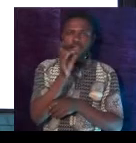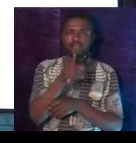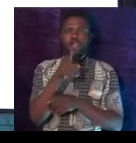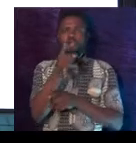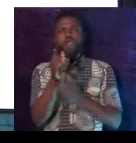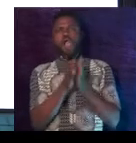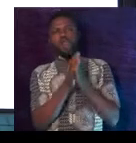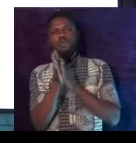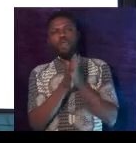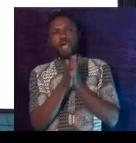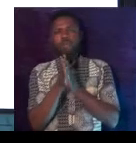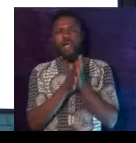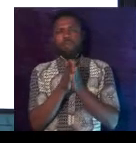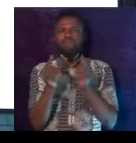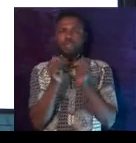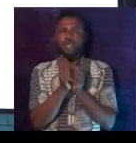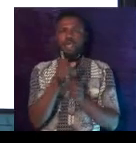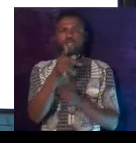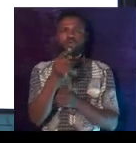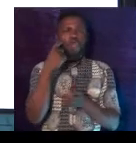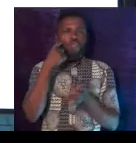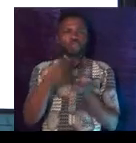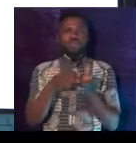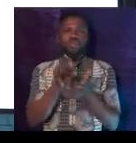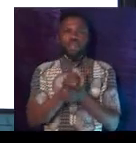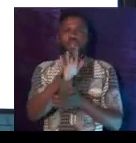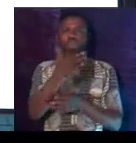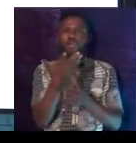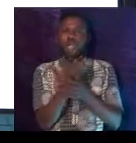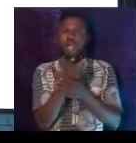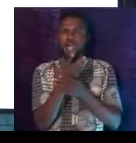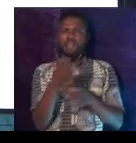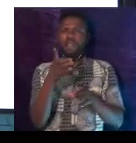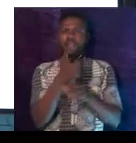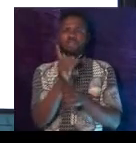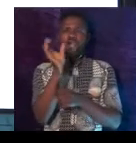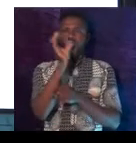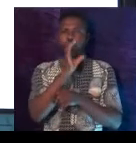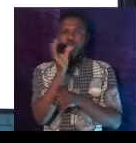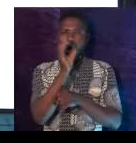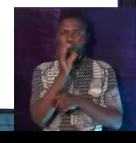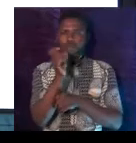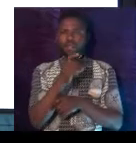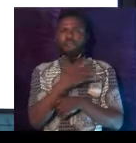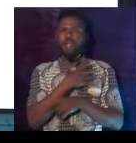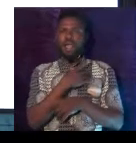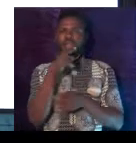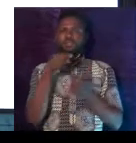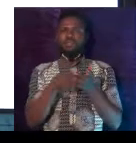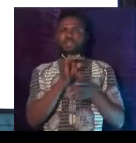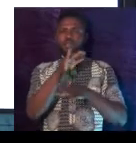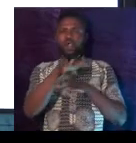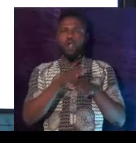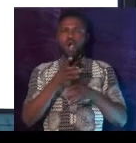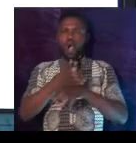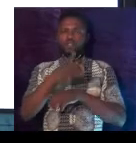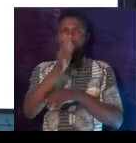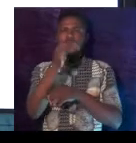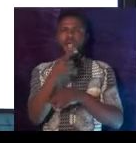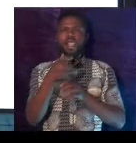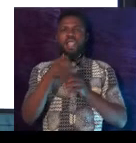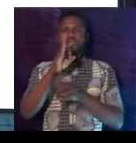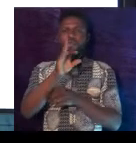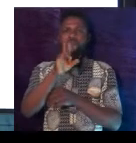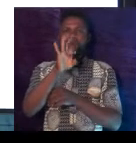done that. You rub your palms together faster for a while, then you notice that your hands get hot, and this is caused